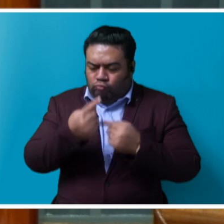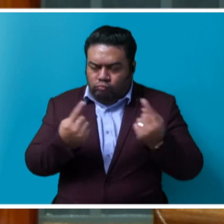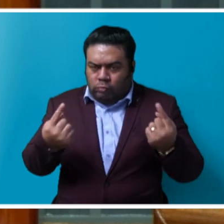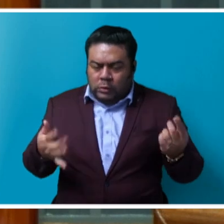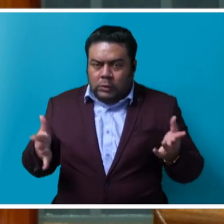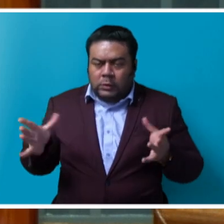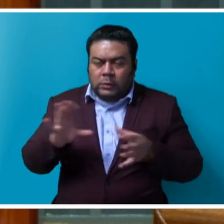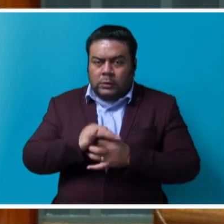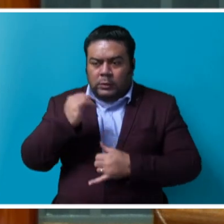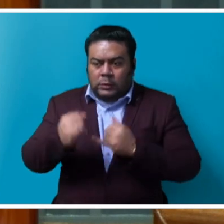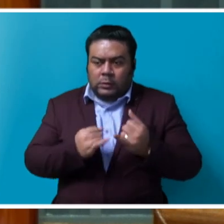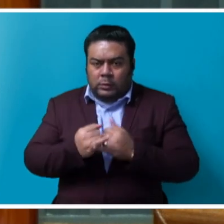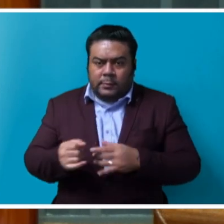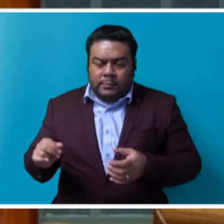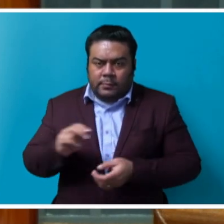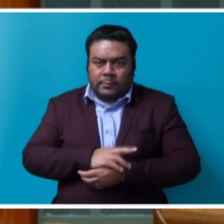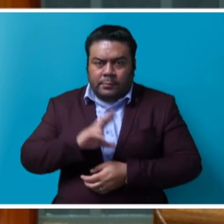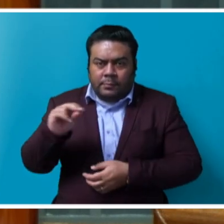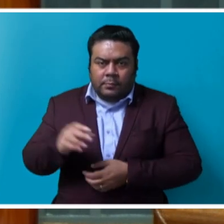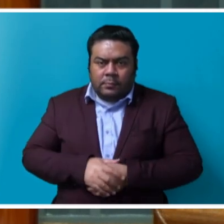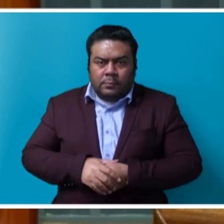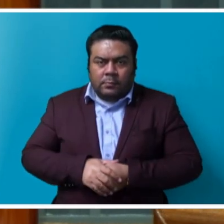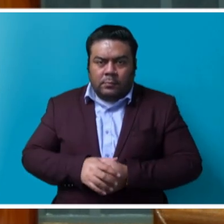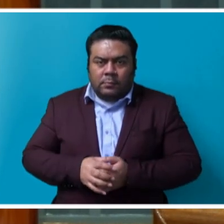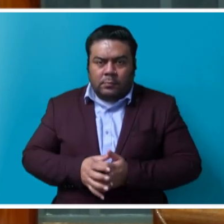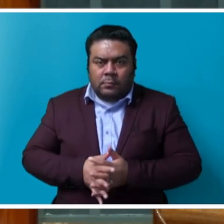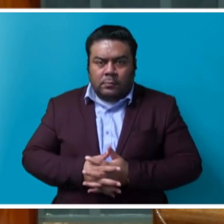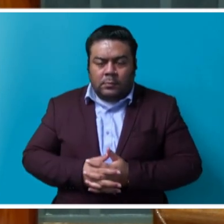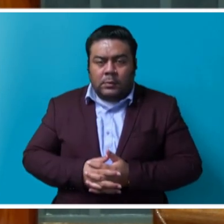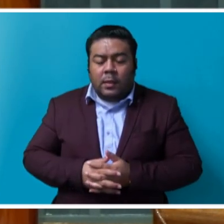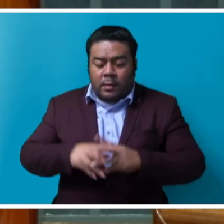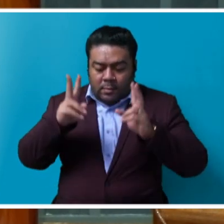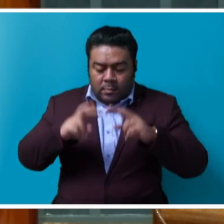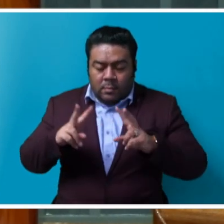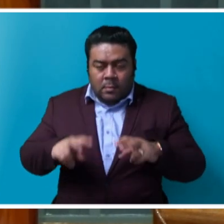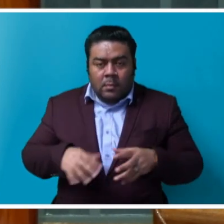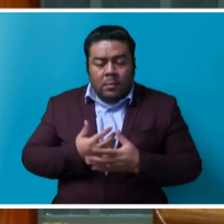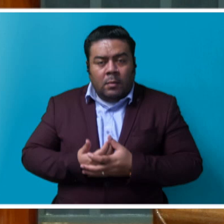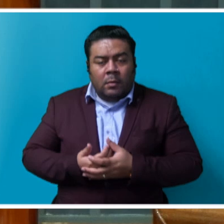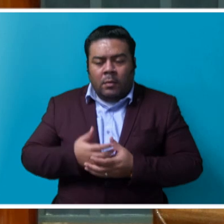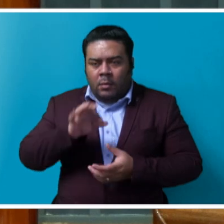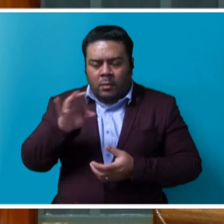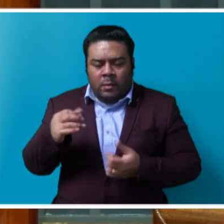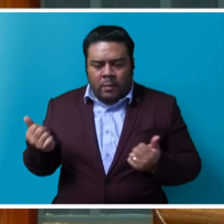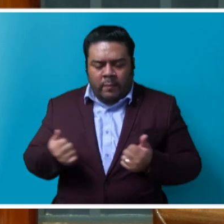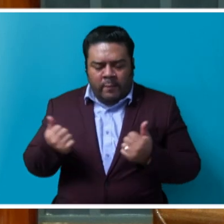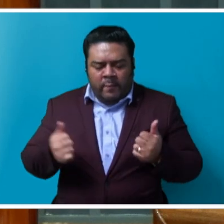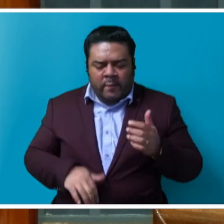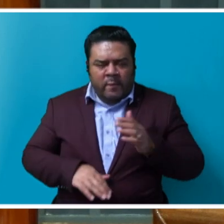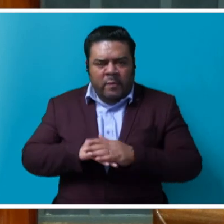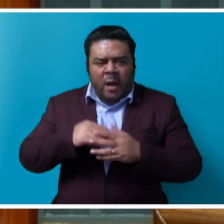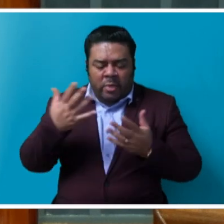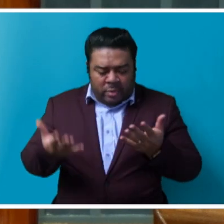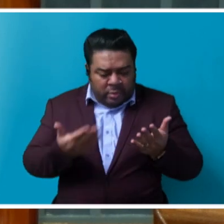ports involved. Despite best efforts, the investigation has not yet been able to conclusively determine